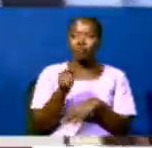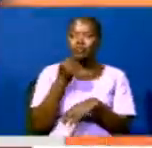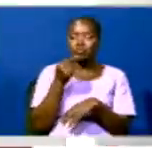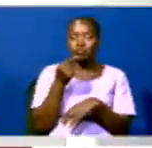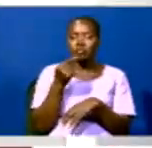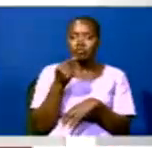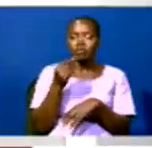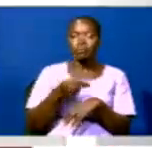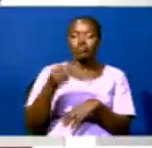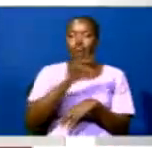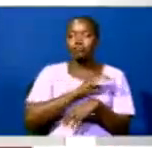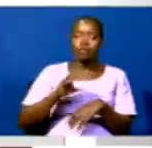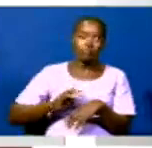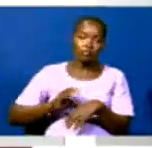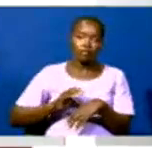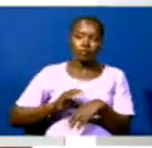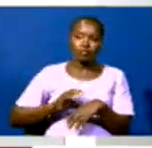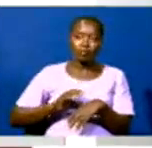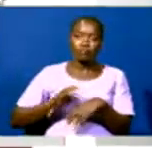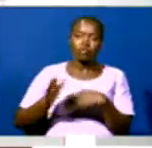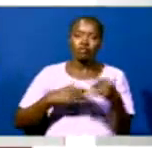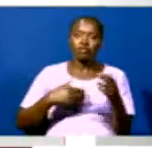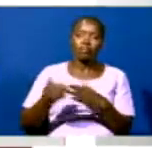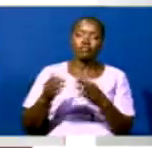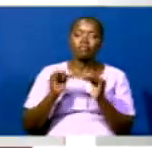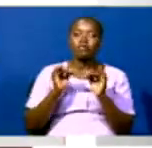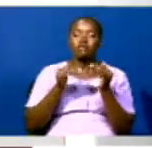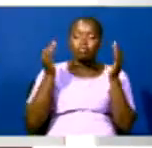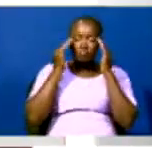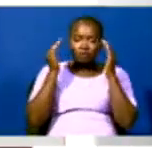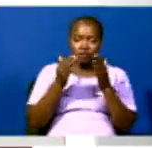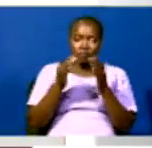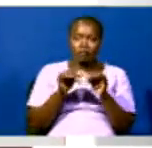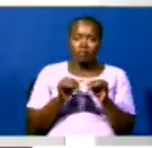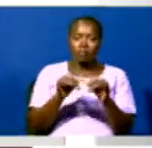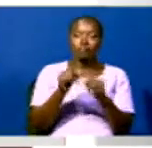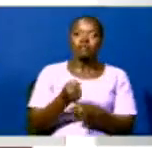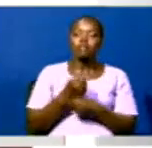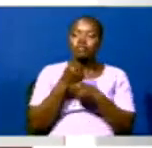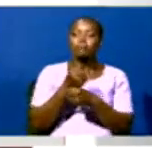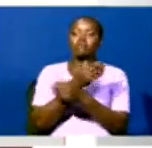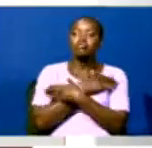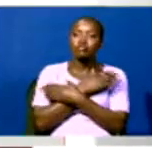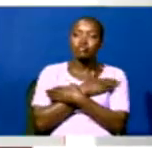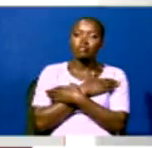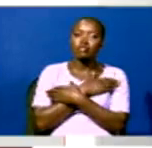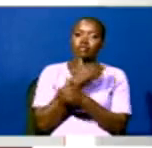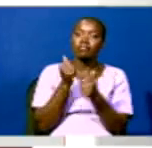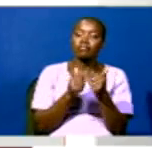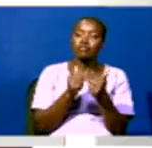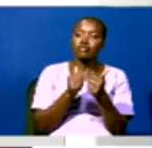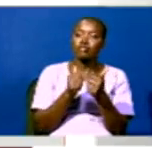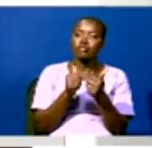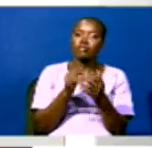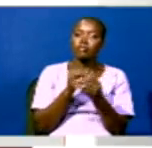High Commission building is a symbol of renewed commitment to continue strengthening friendship, mutual trust, and